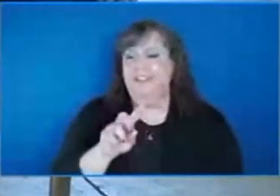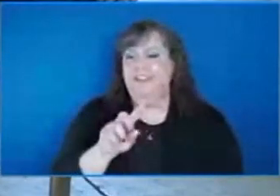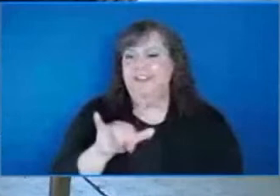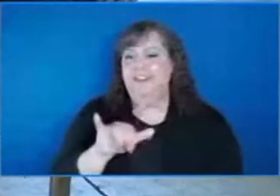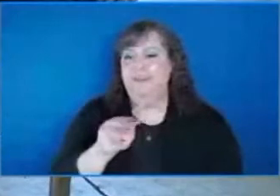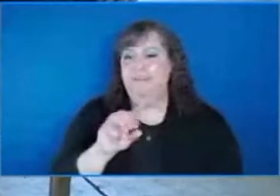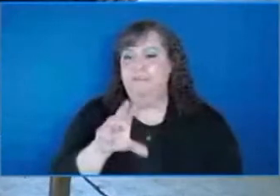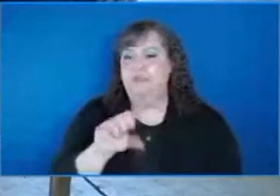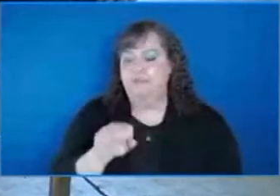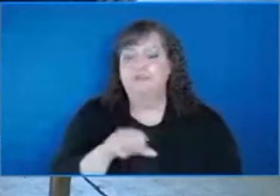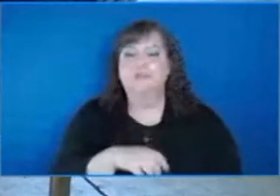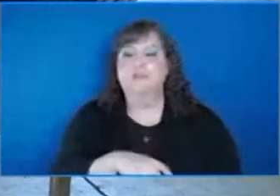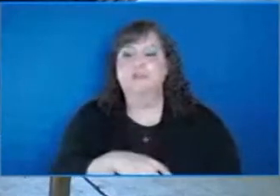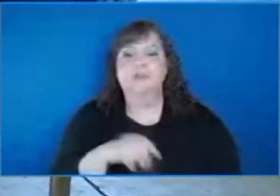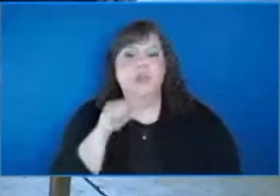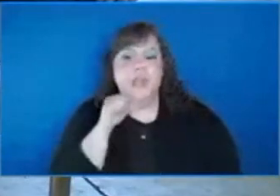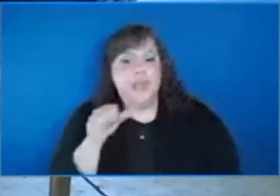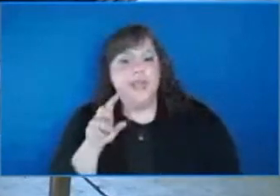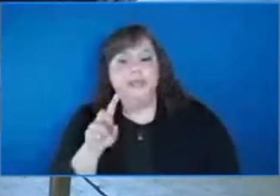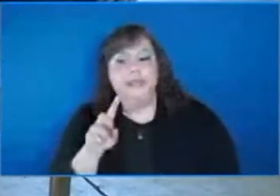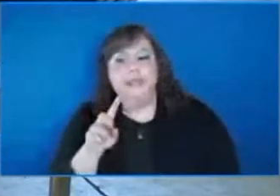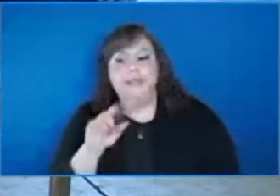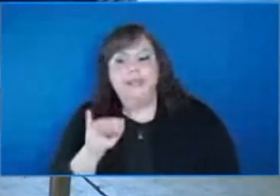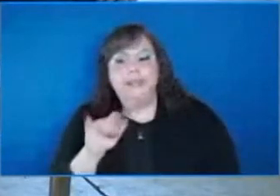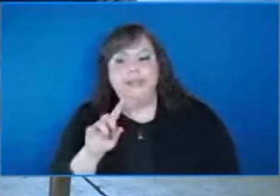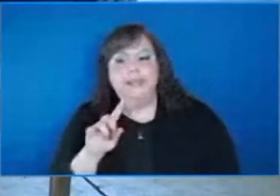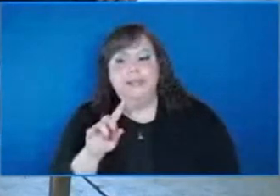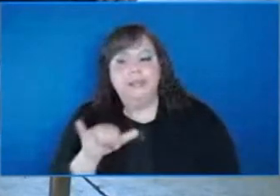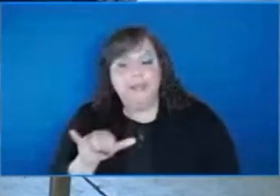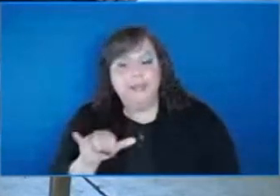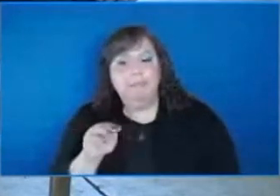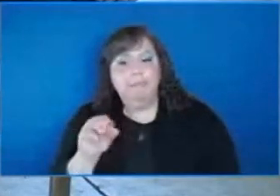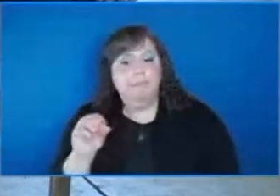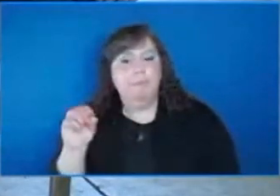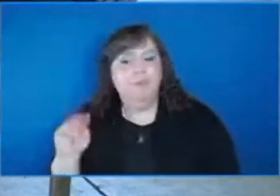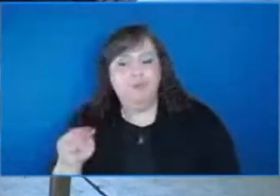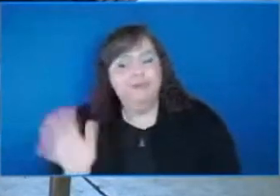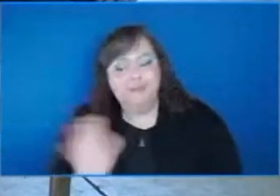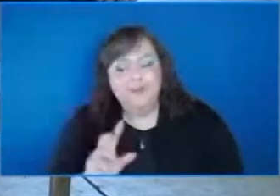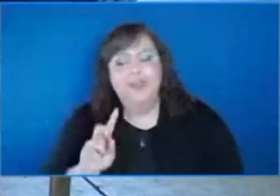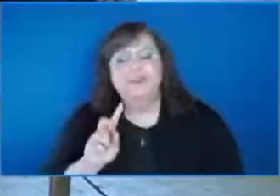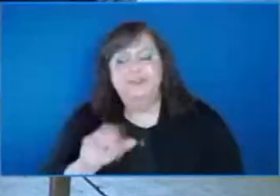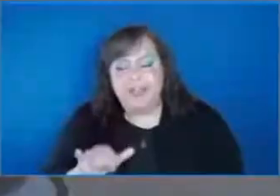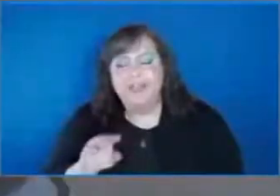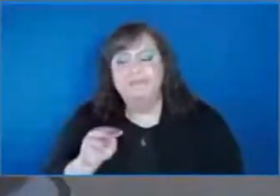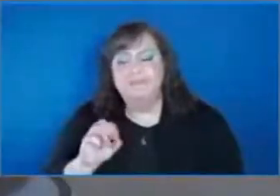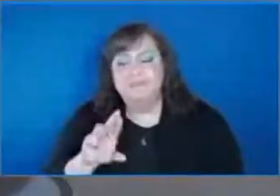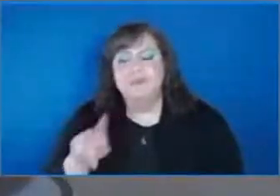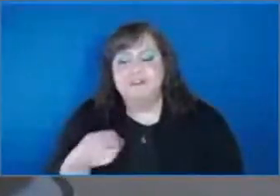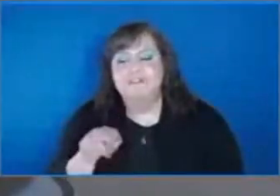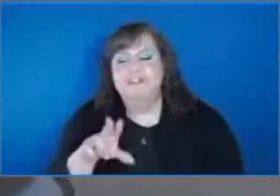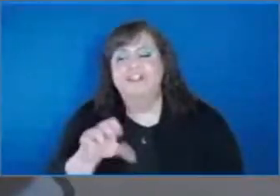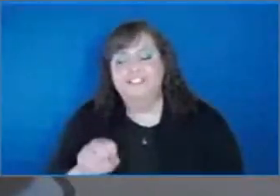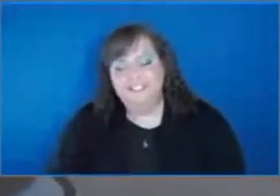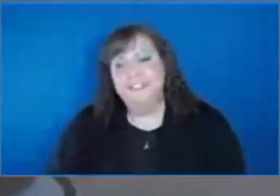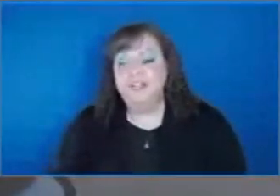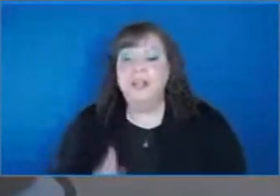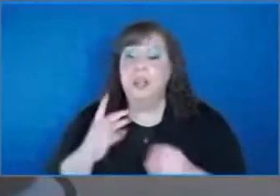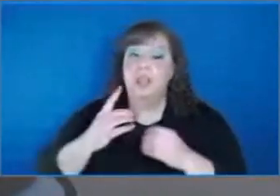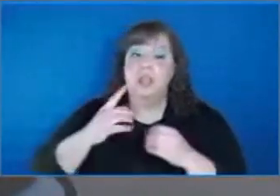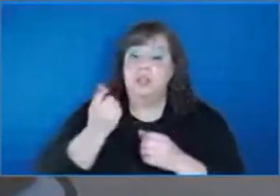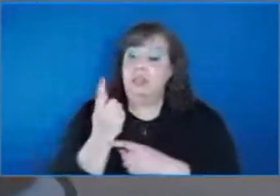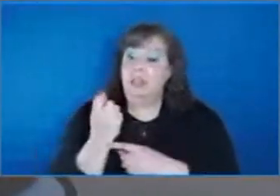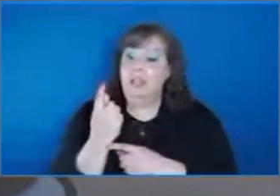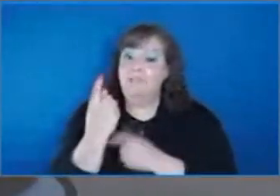not Didymoon, but Dimorphos. Dimorphos is the smaller one, and it goes around like clockwork every 11 hours and 55